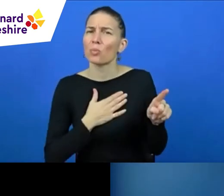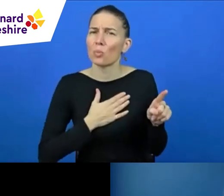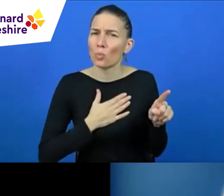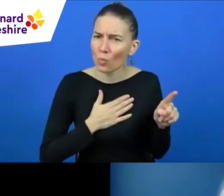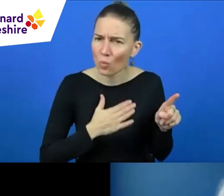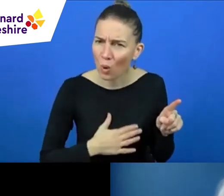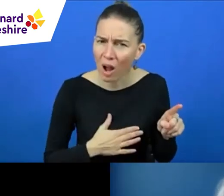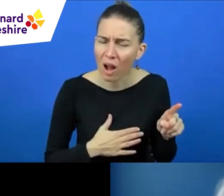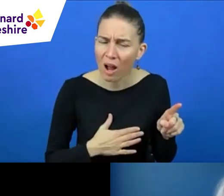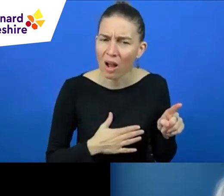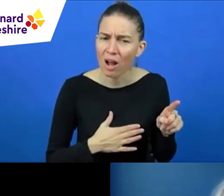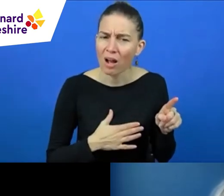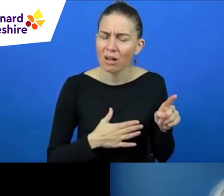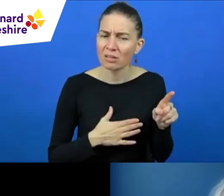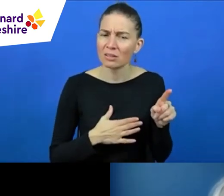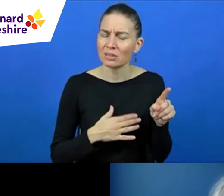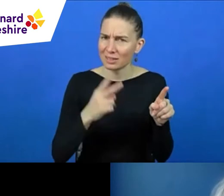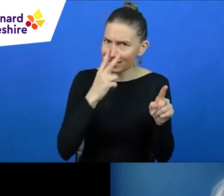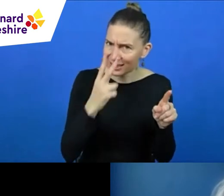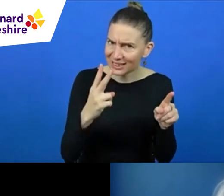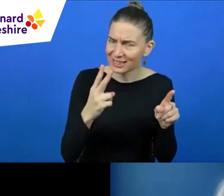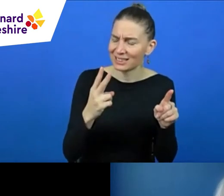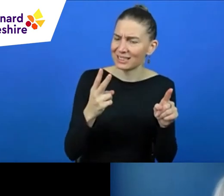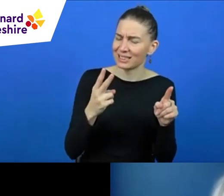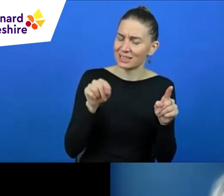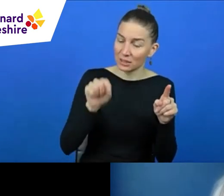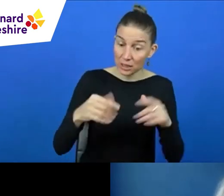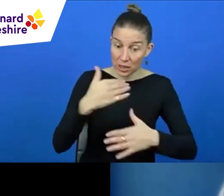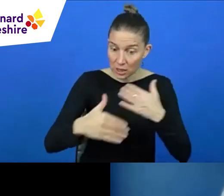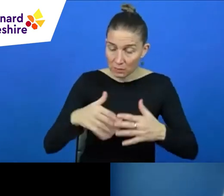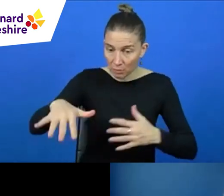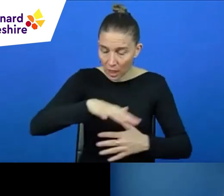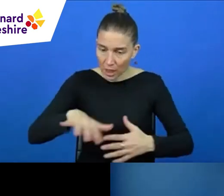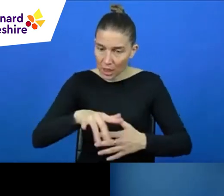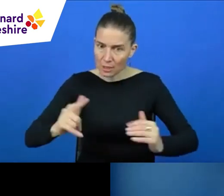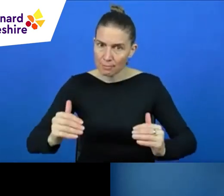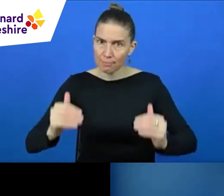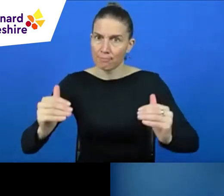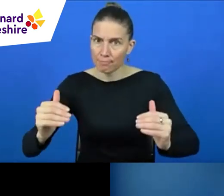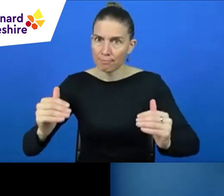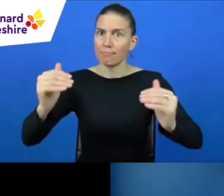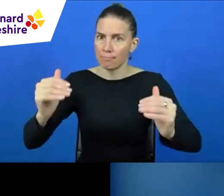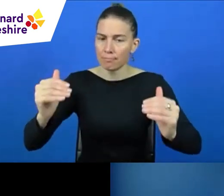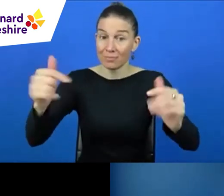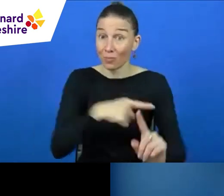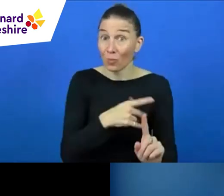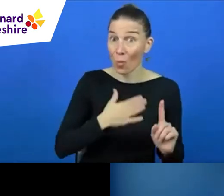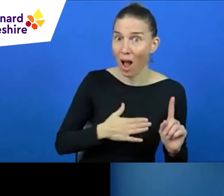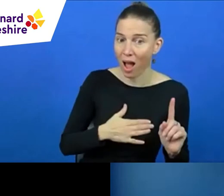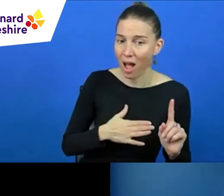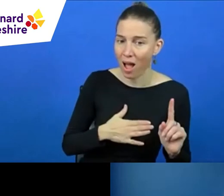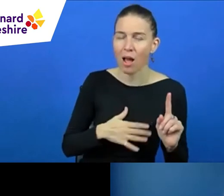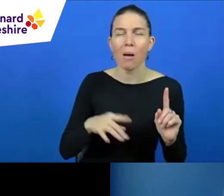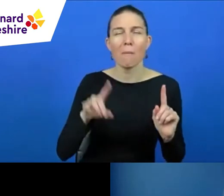at the disability space and to move it forward in a meaningful way, in a strategic way, is they are taking what I think is that